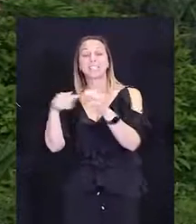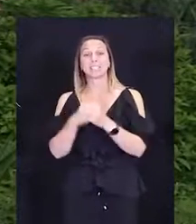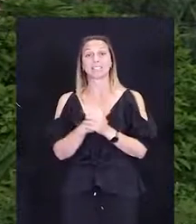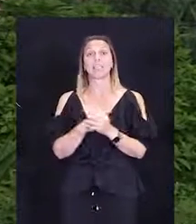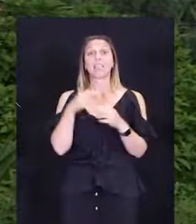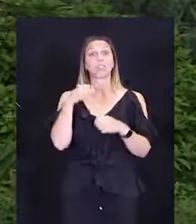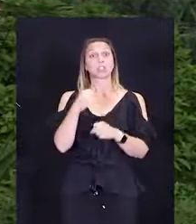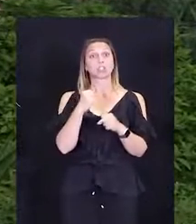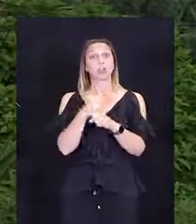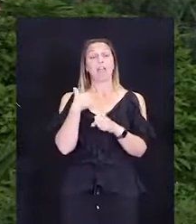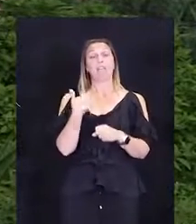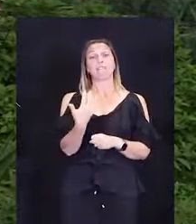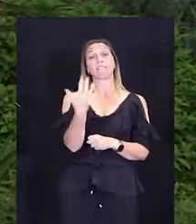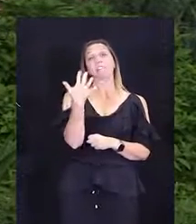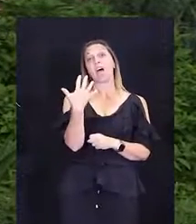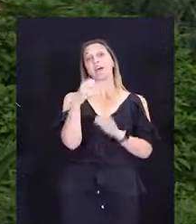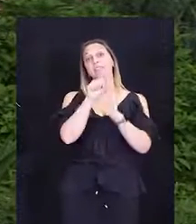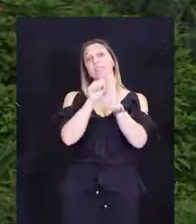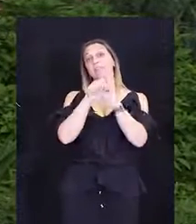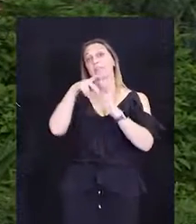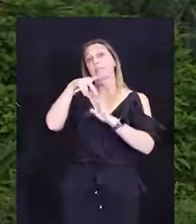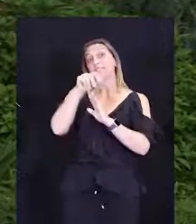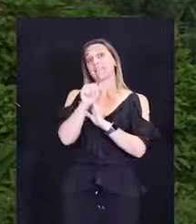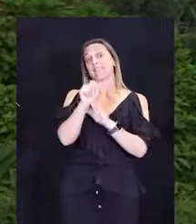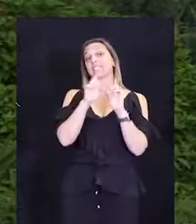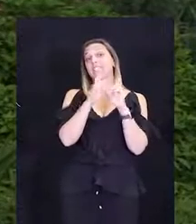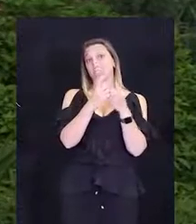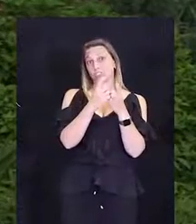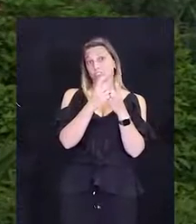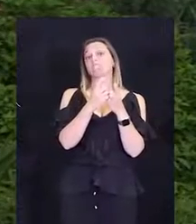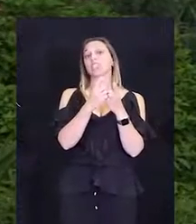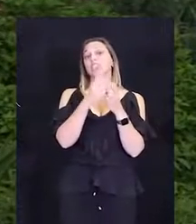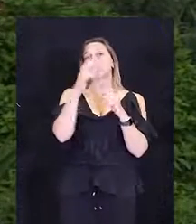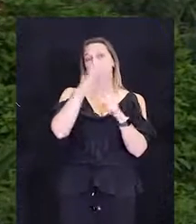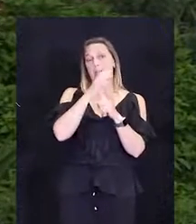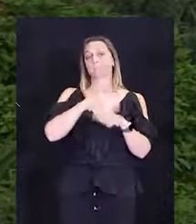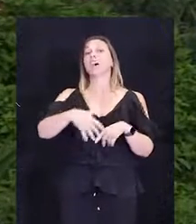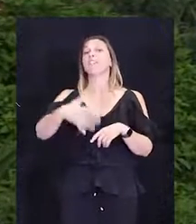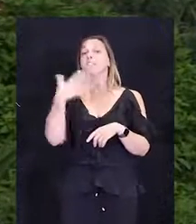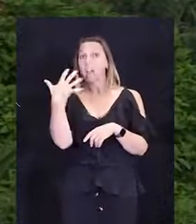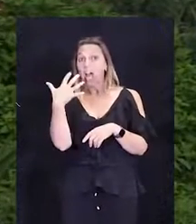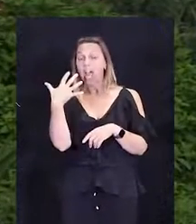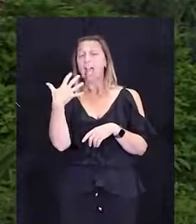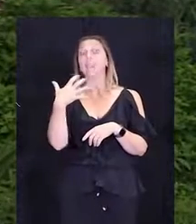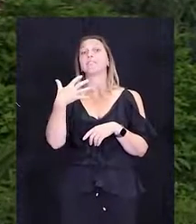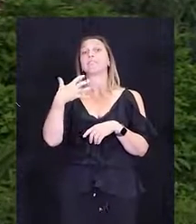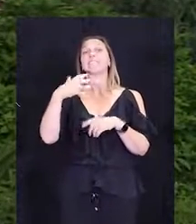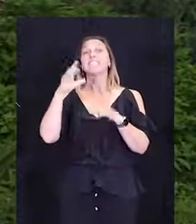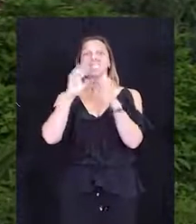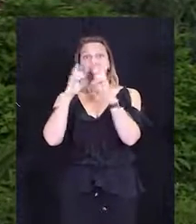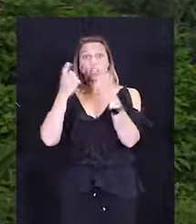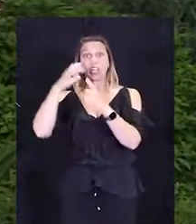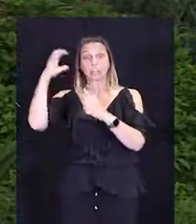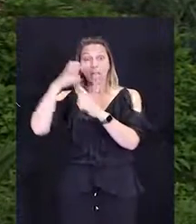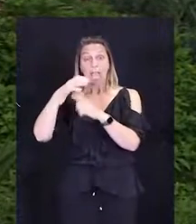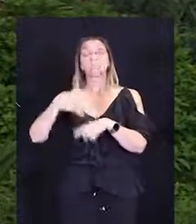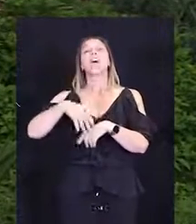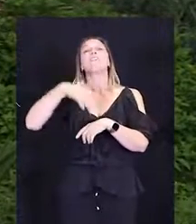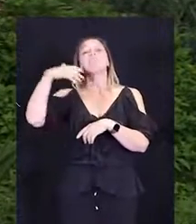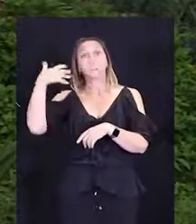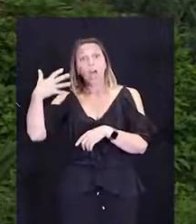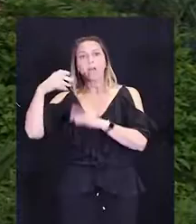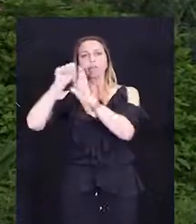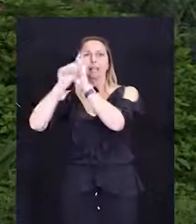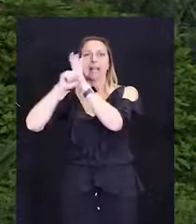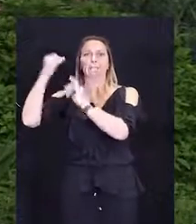For starters, this year alone, we had 5 Commonwealth Division Championships, 5 District Championships, 5 teams